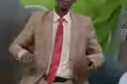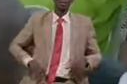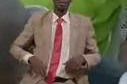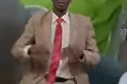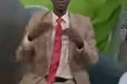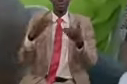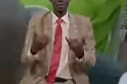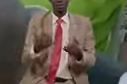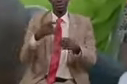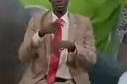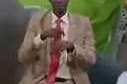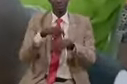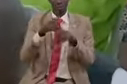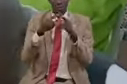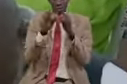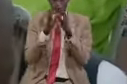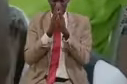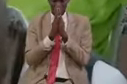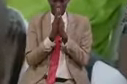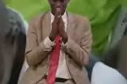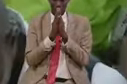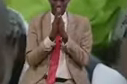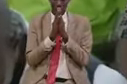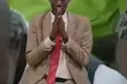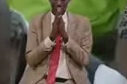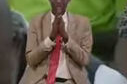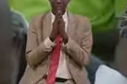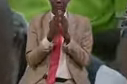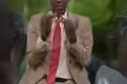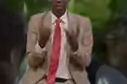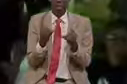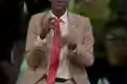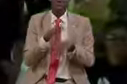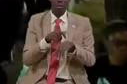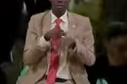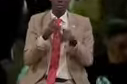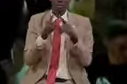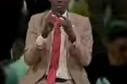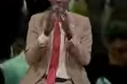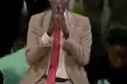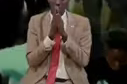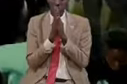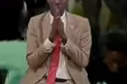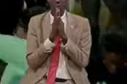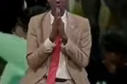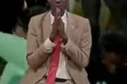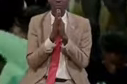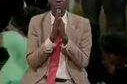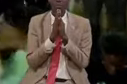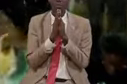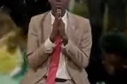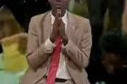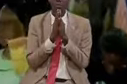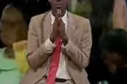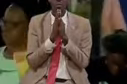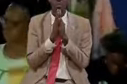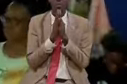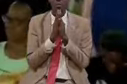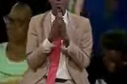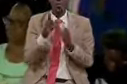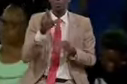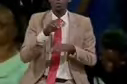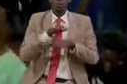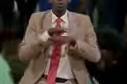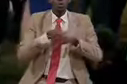bowed and eyes closed. It's bowed and eyes closed. You don't want to